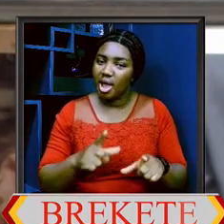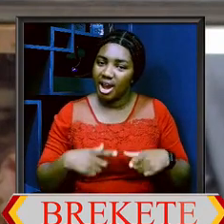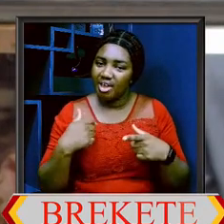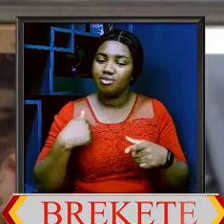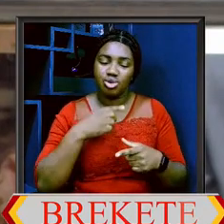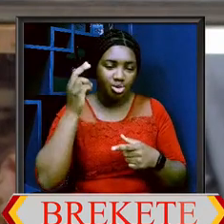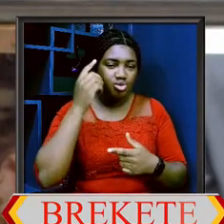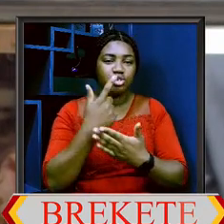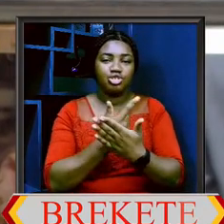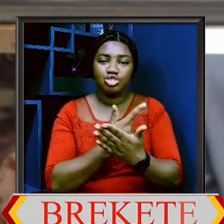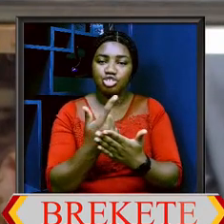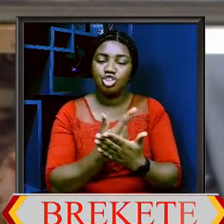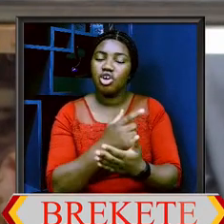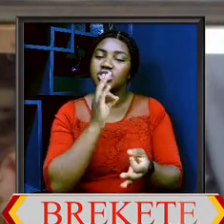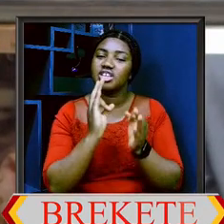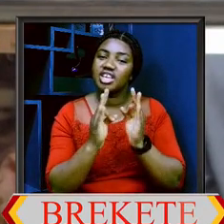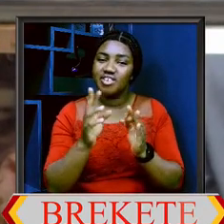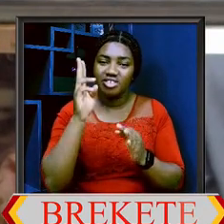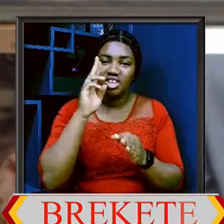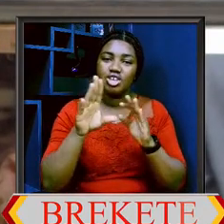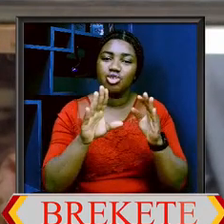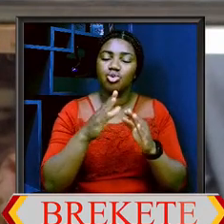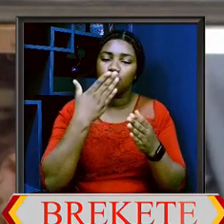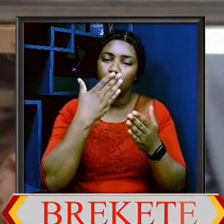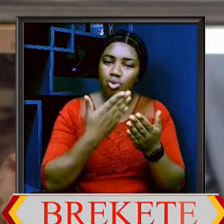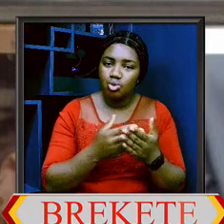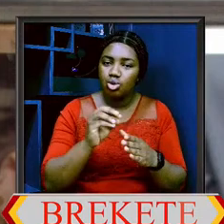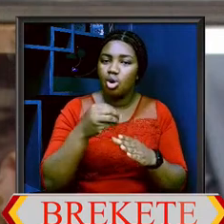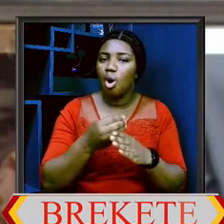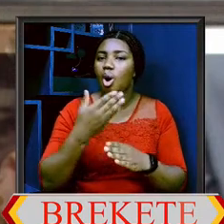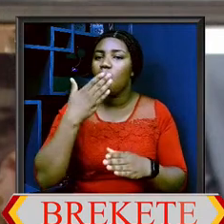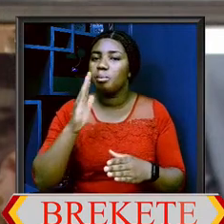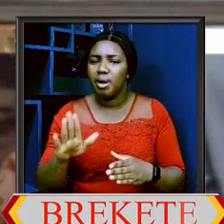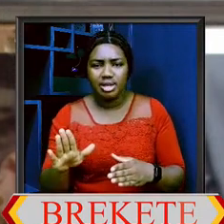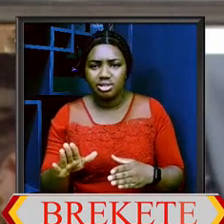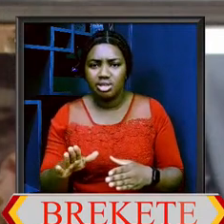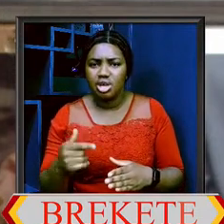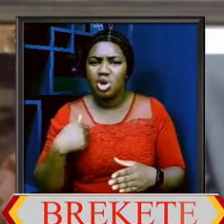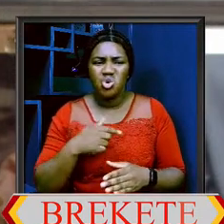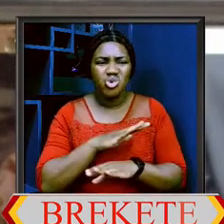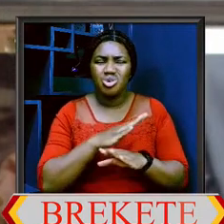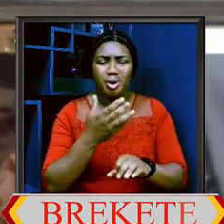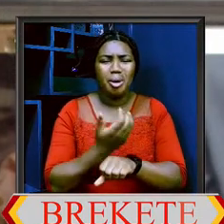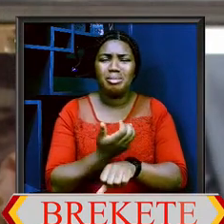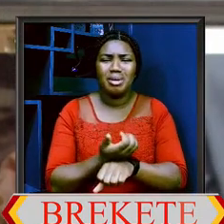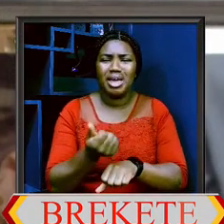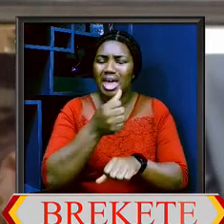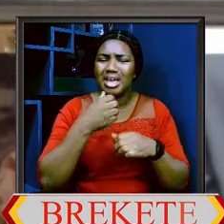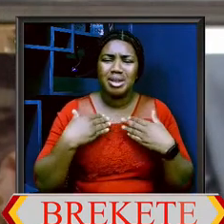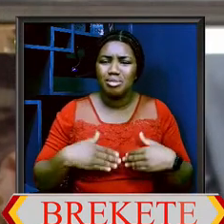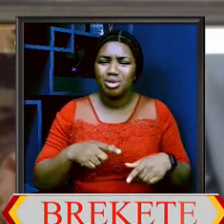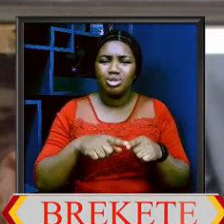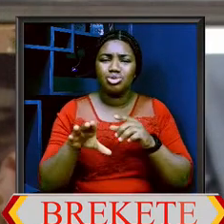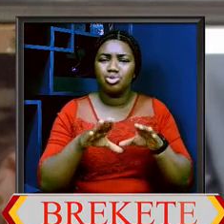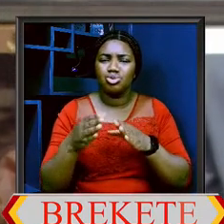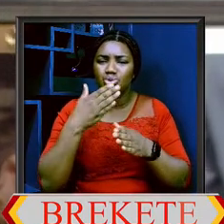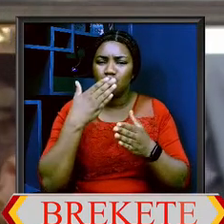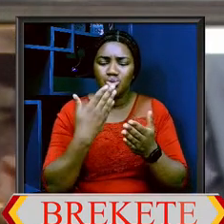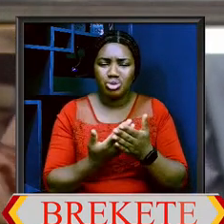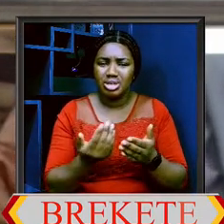go discuss whether he do good I be do bad we not they beg anybody where for government office to do good